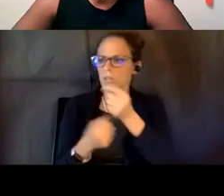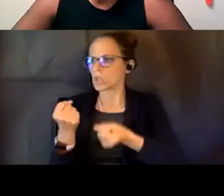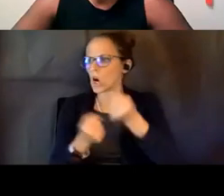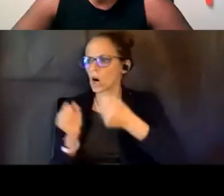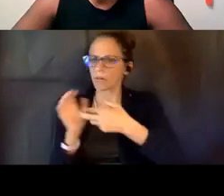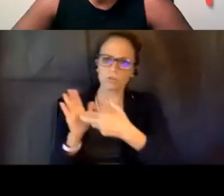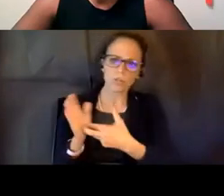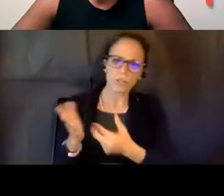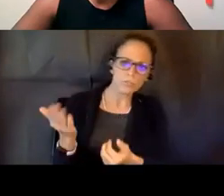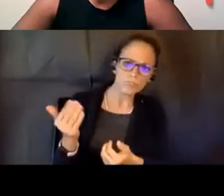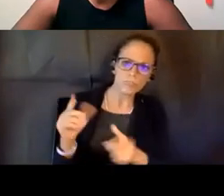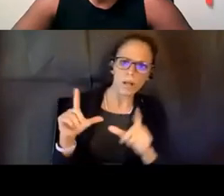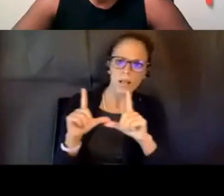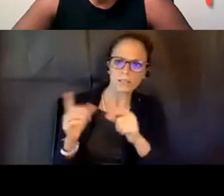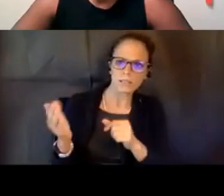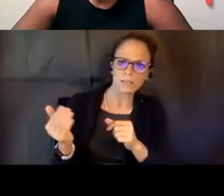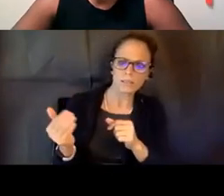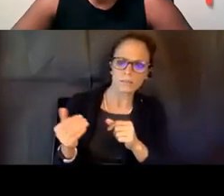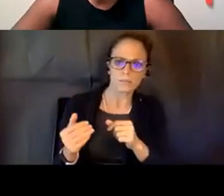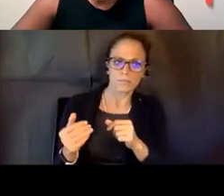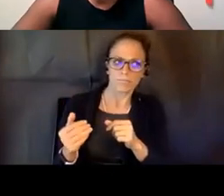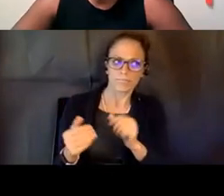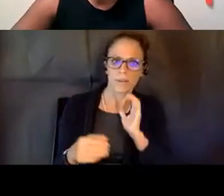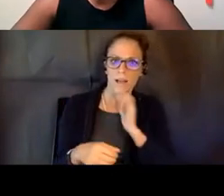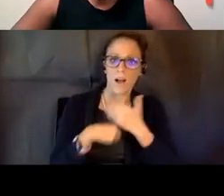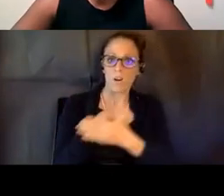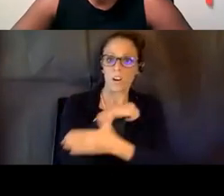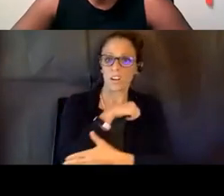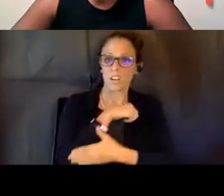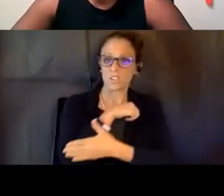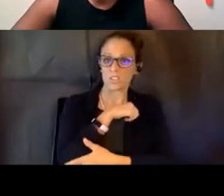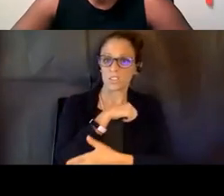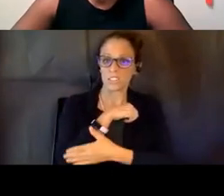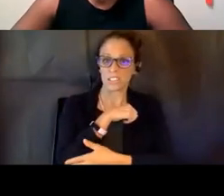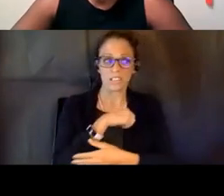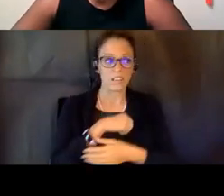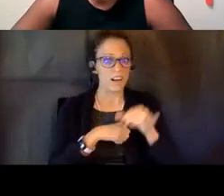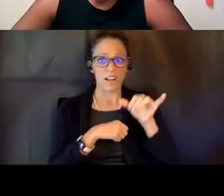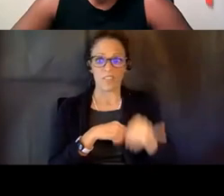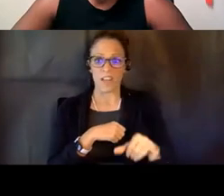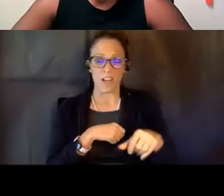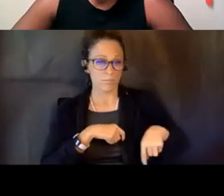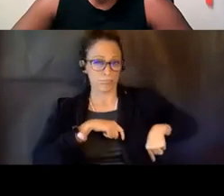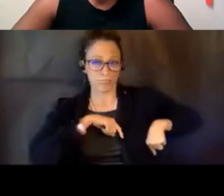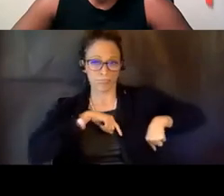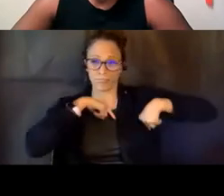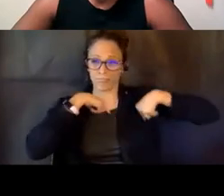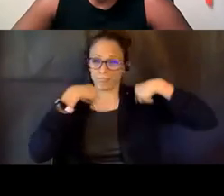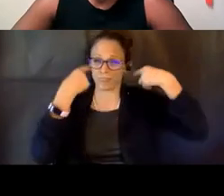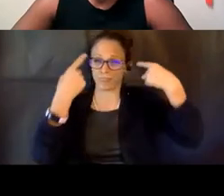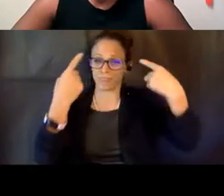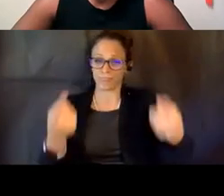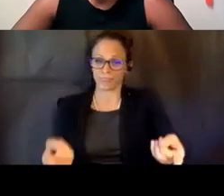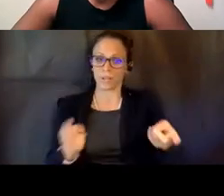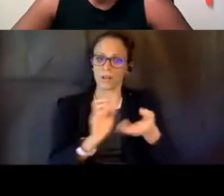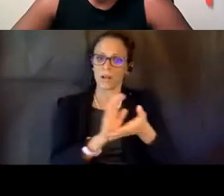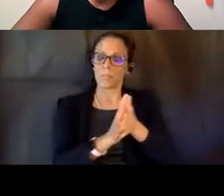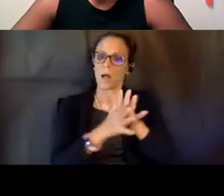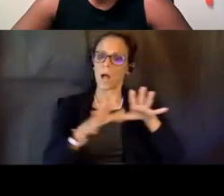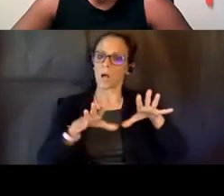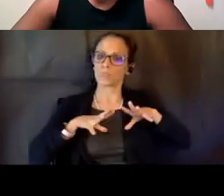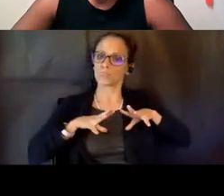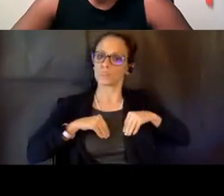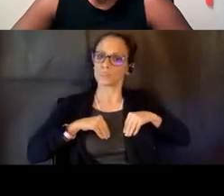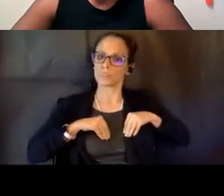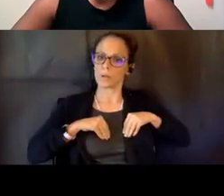our DNA as a country. It's in our DNA as a country. We've made that okay. We've legitimized